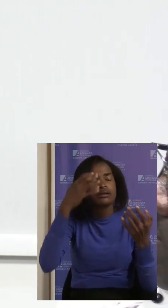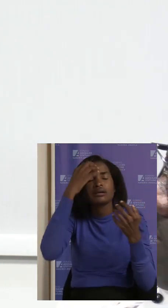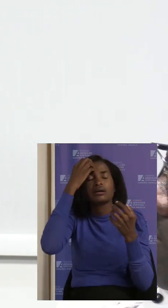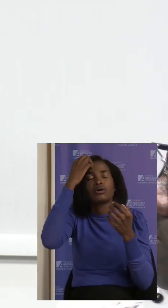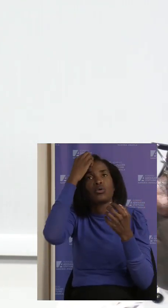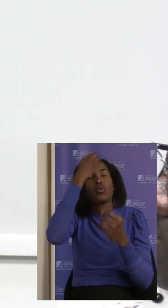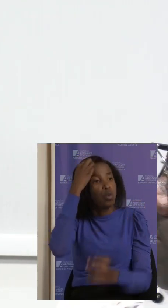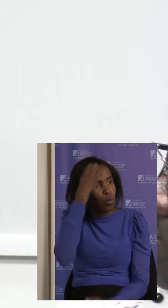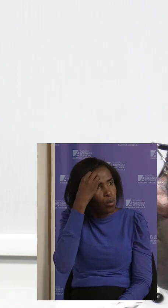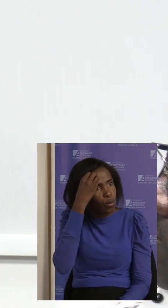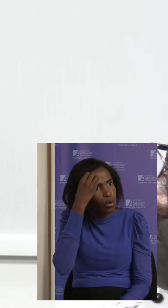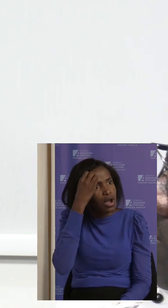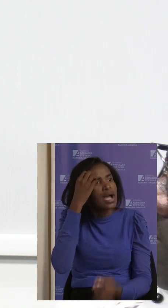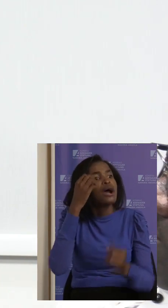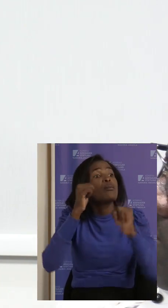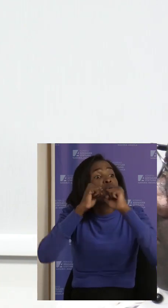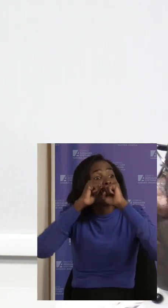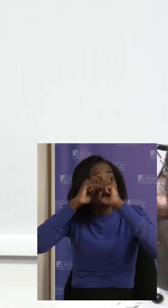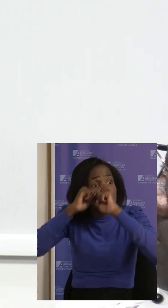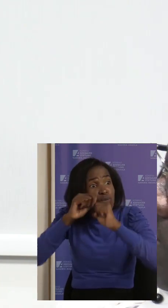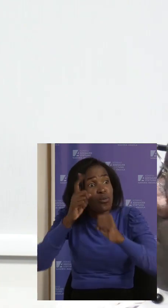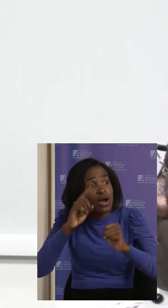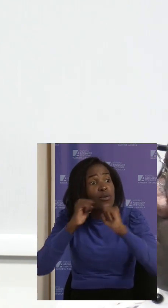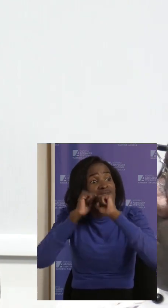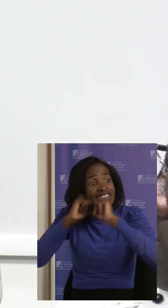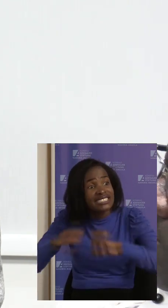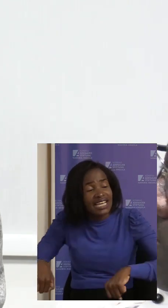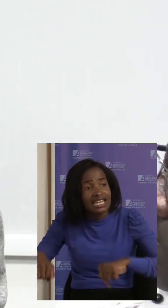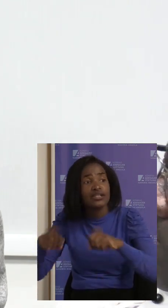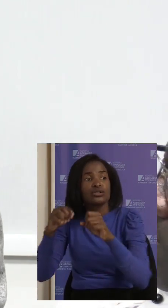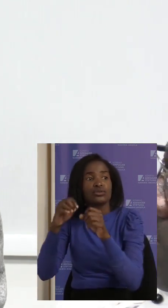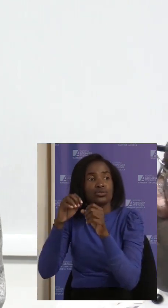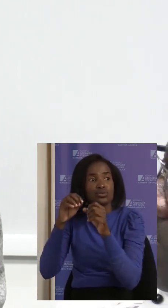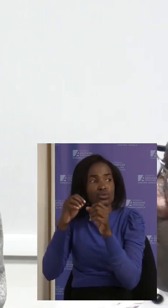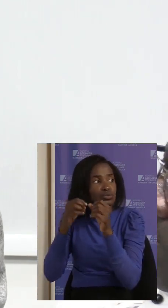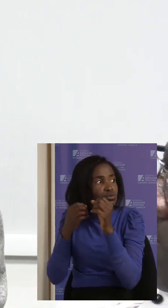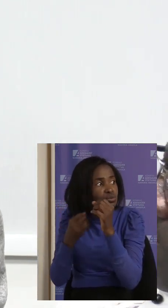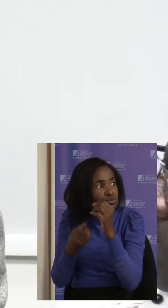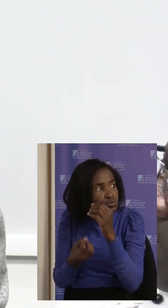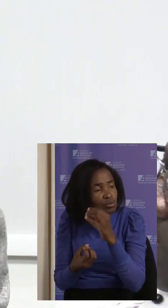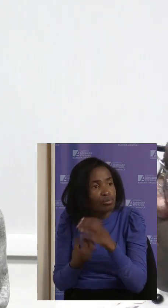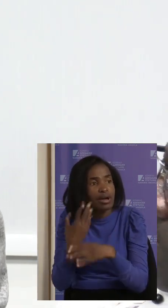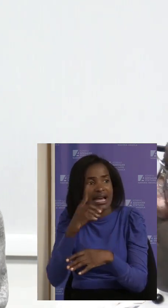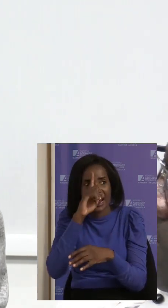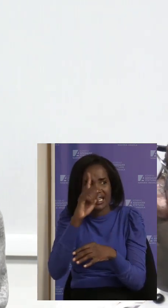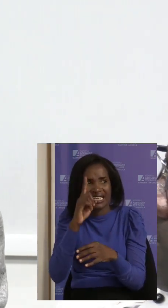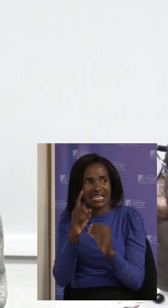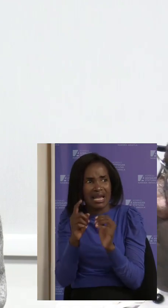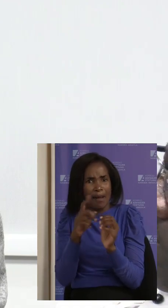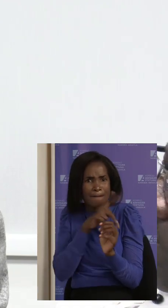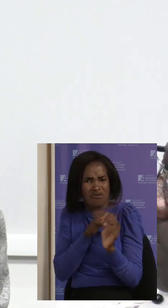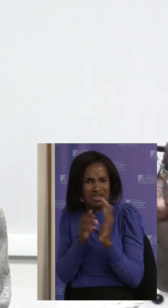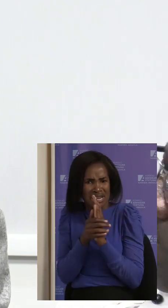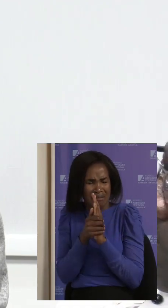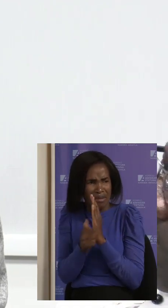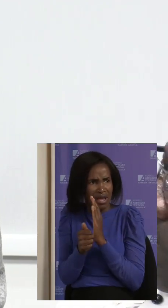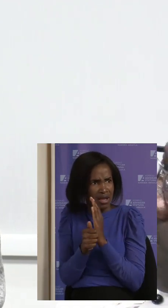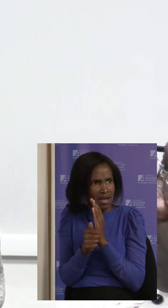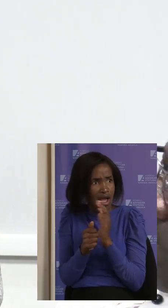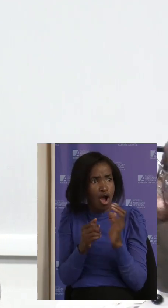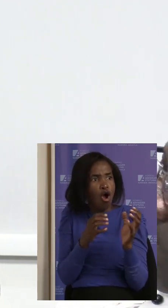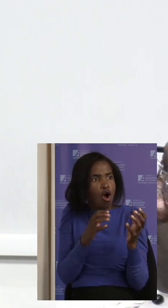is, because we have decided to produce a professional, competently qualified teacher, not someone who has the